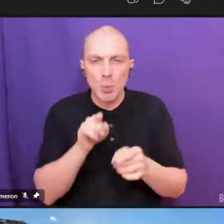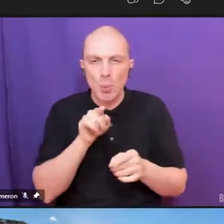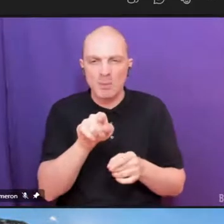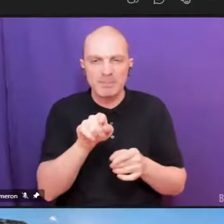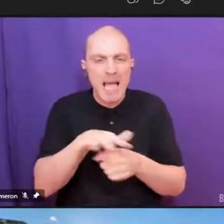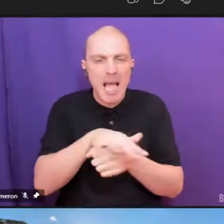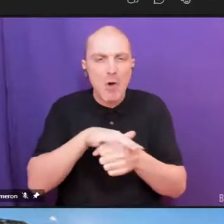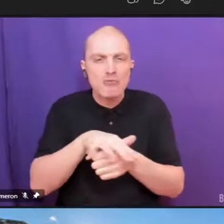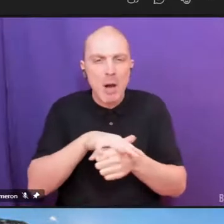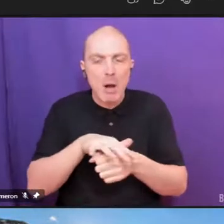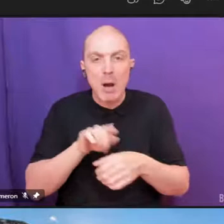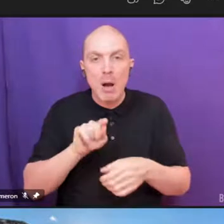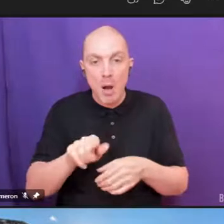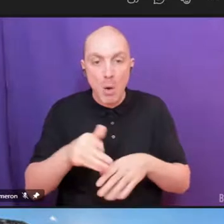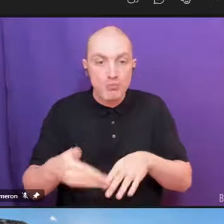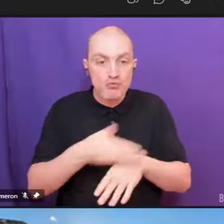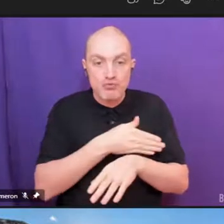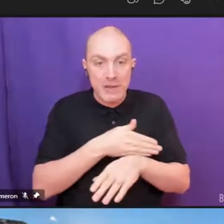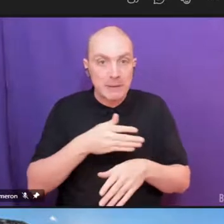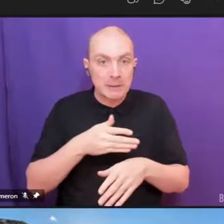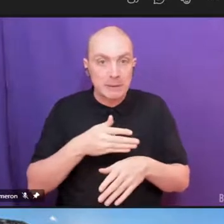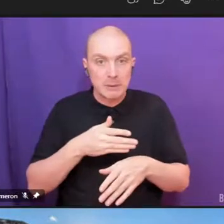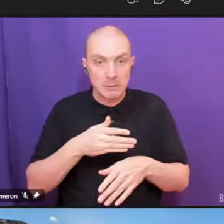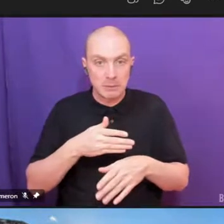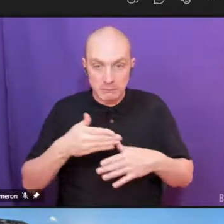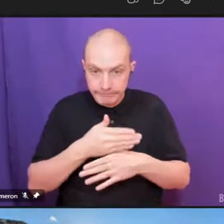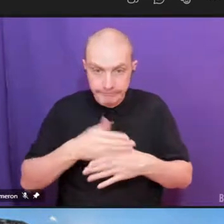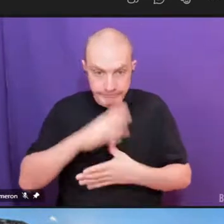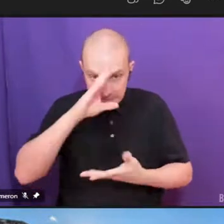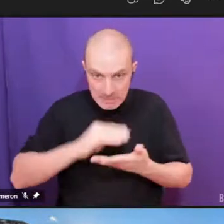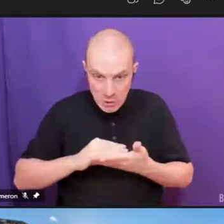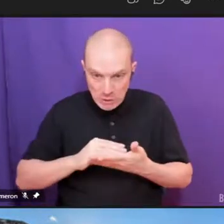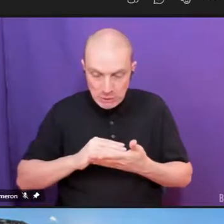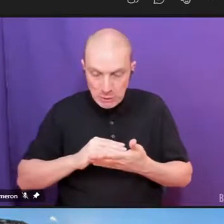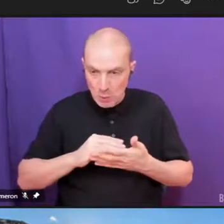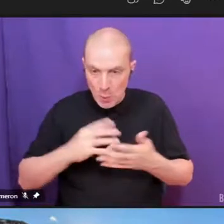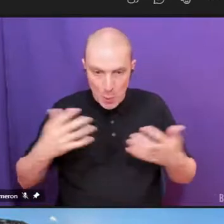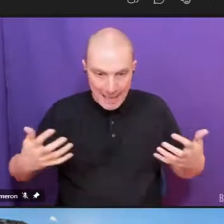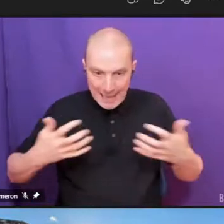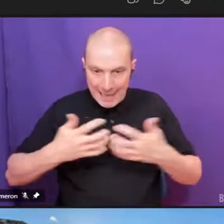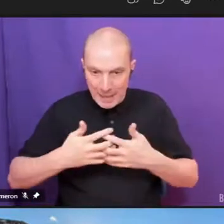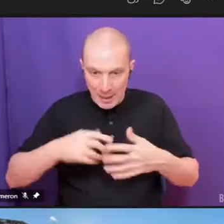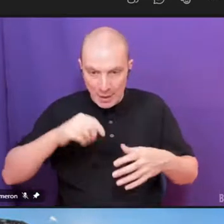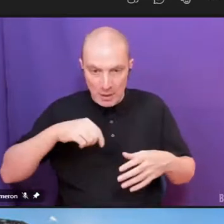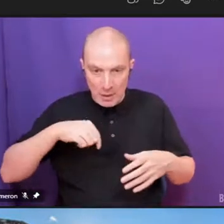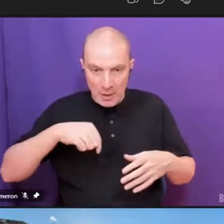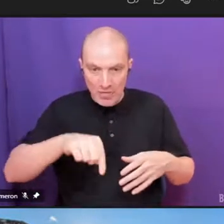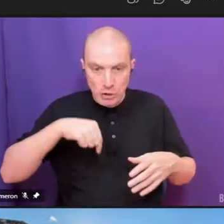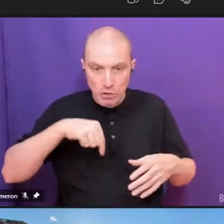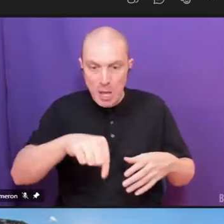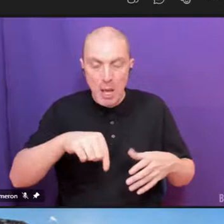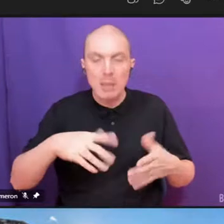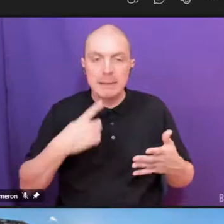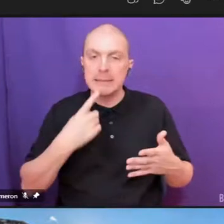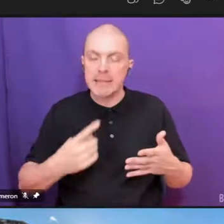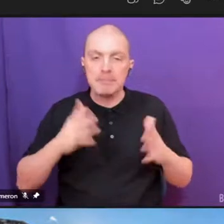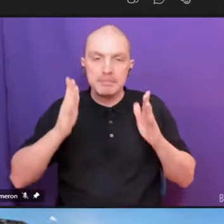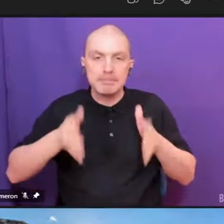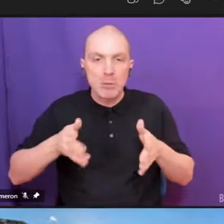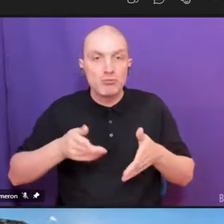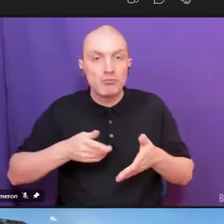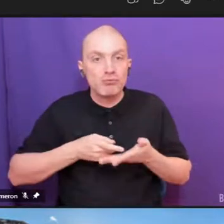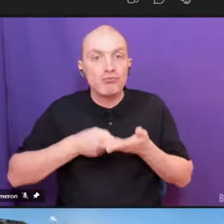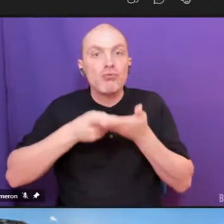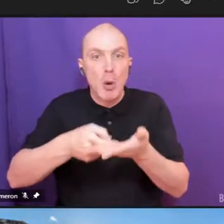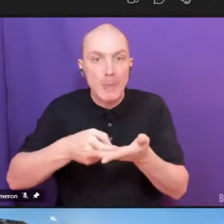previous experience, together with the issues noted this year, we have raised a couple of recommendations which management